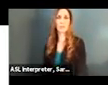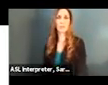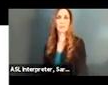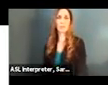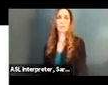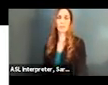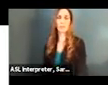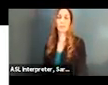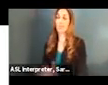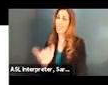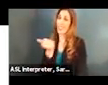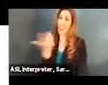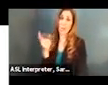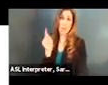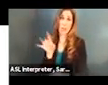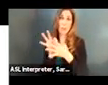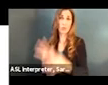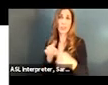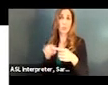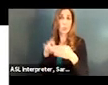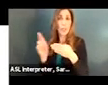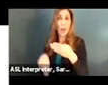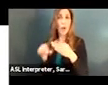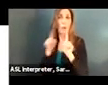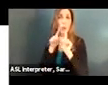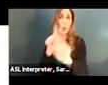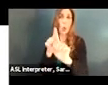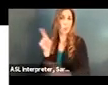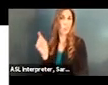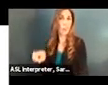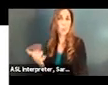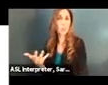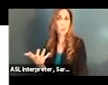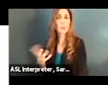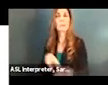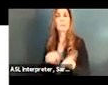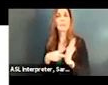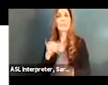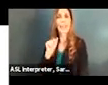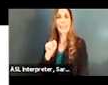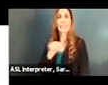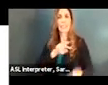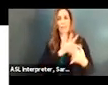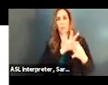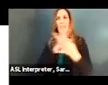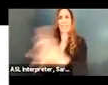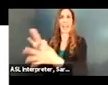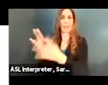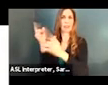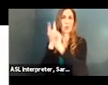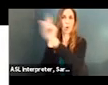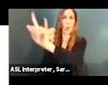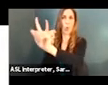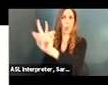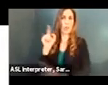everything, AT has to be related to the outcomes or goals and objectives. So AT should connect in some way to one of those goals in